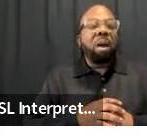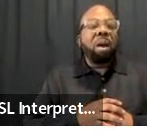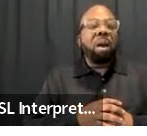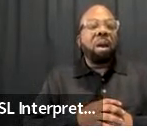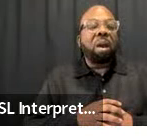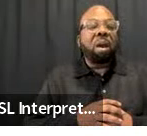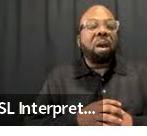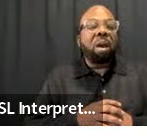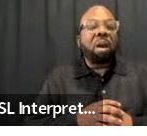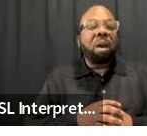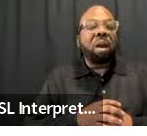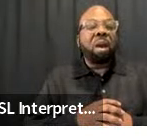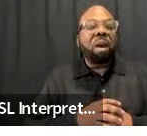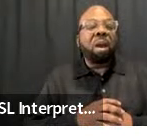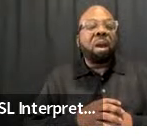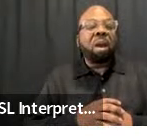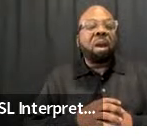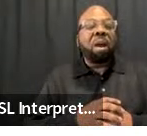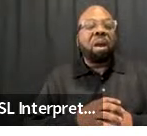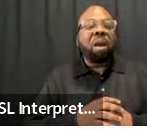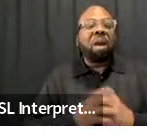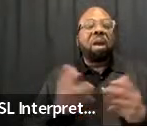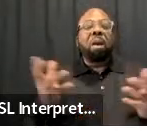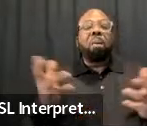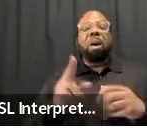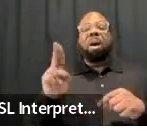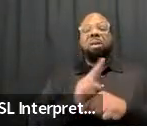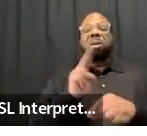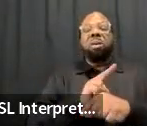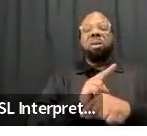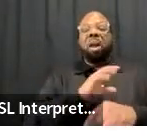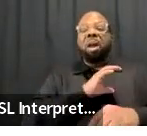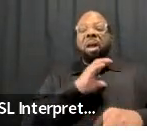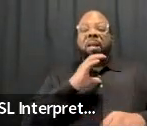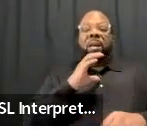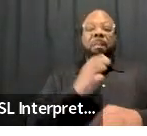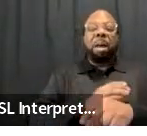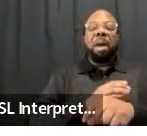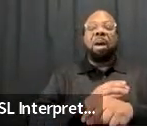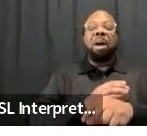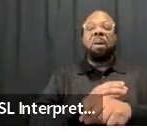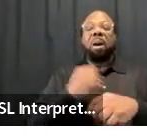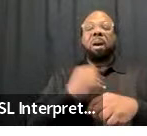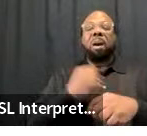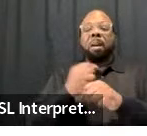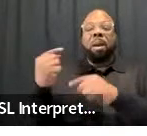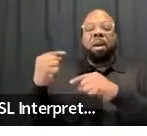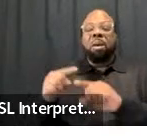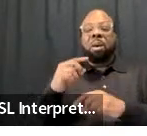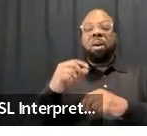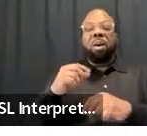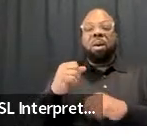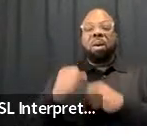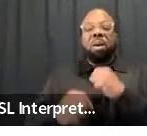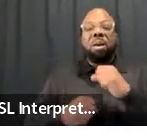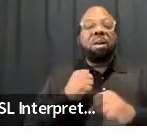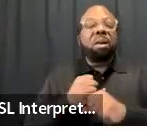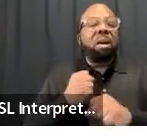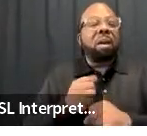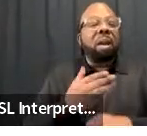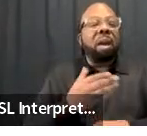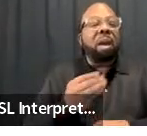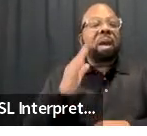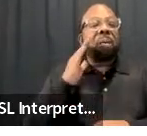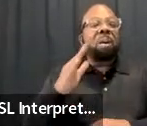power generating considered part of the city of Yes? And number two, along with the charging station, will the city be